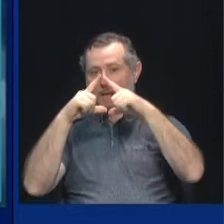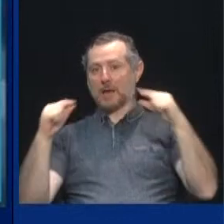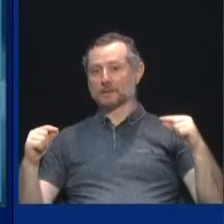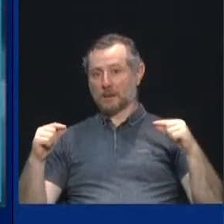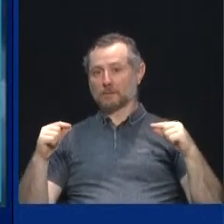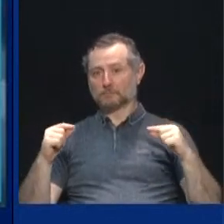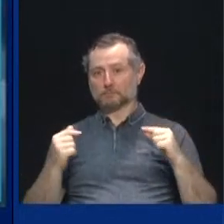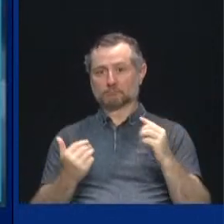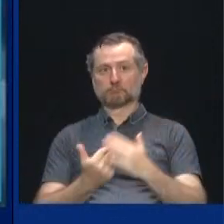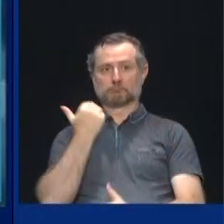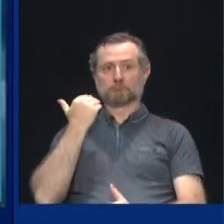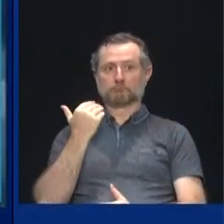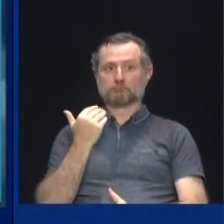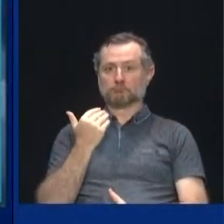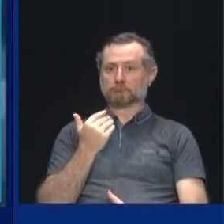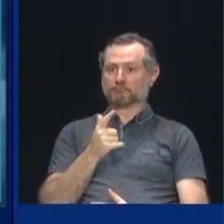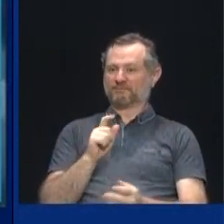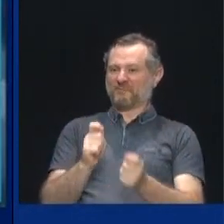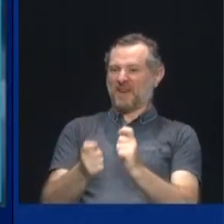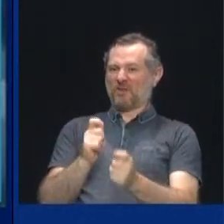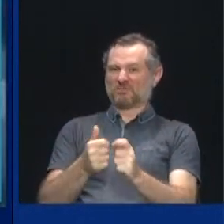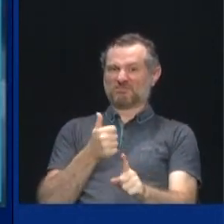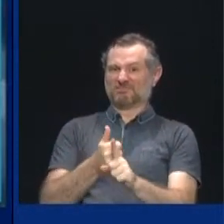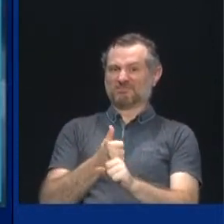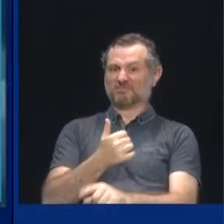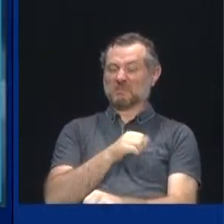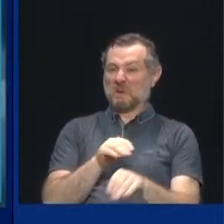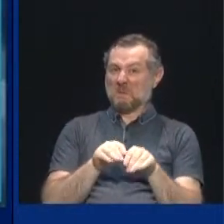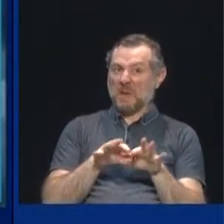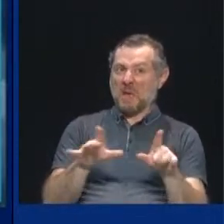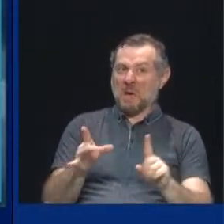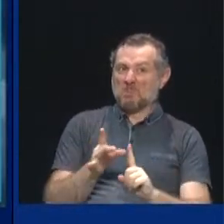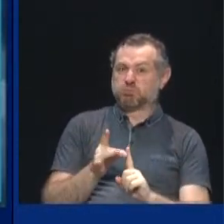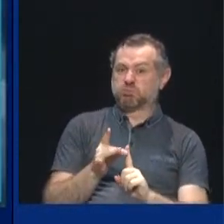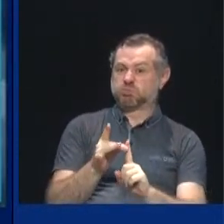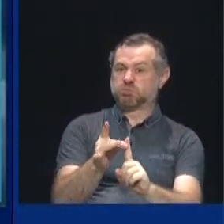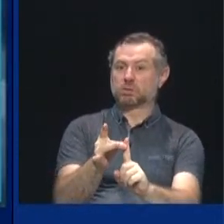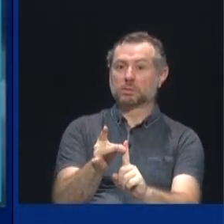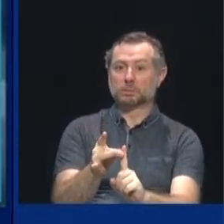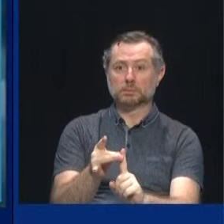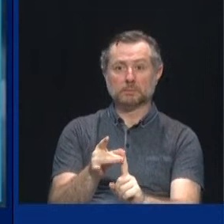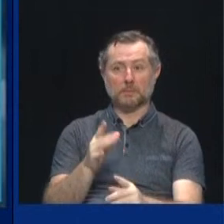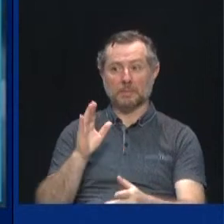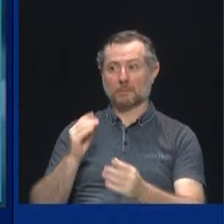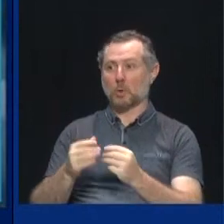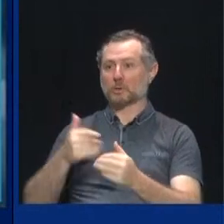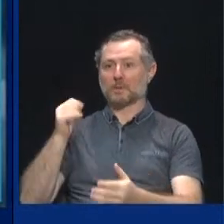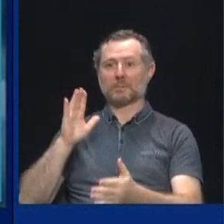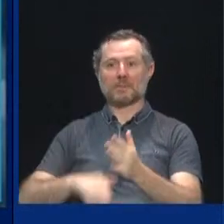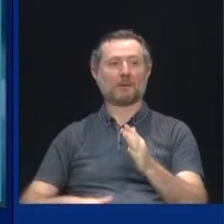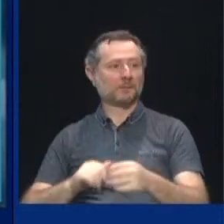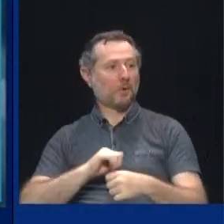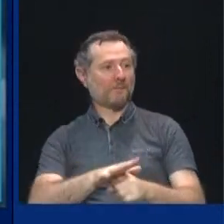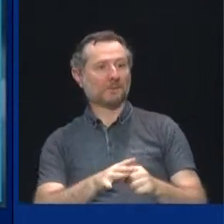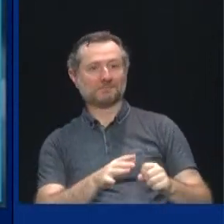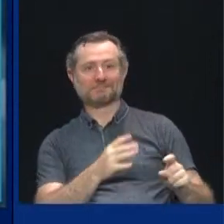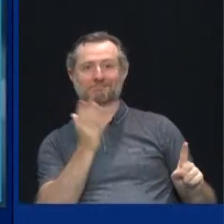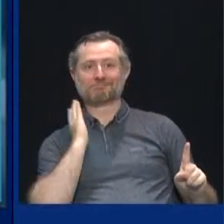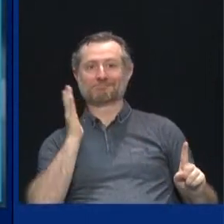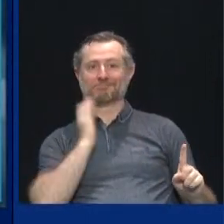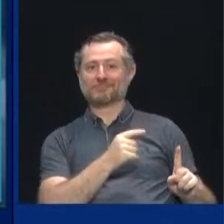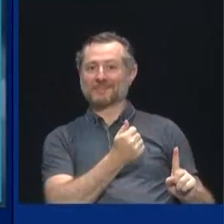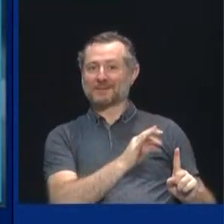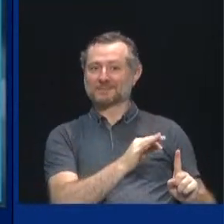is transmitted much easier than the normal COVID virus,